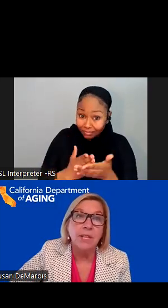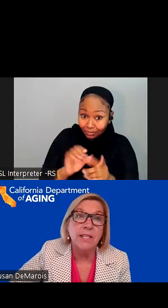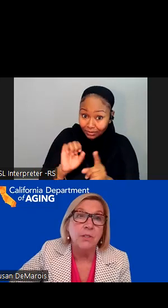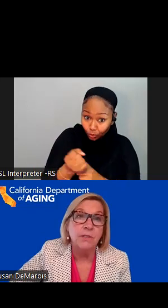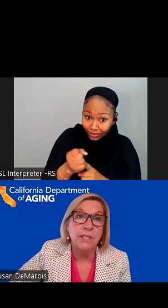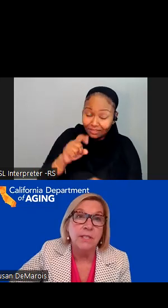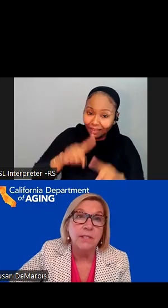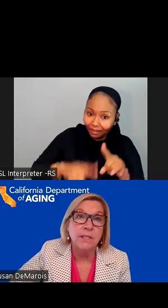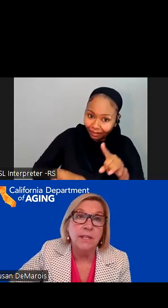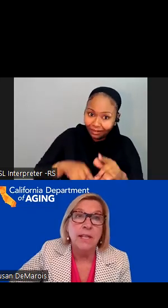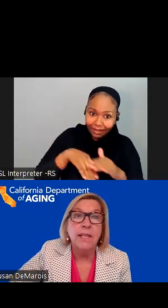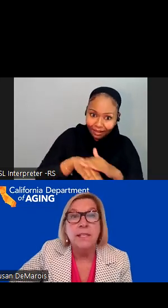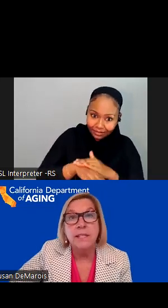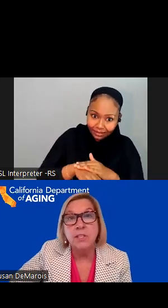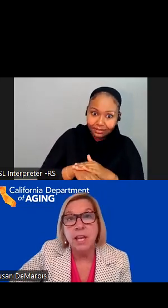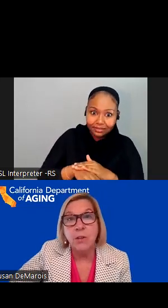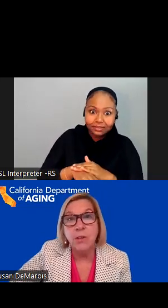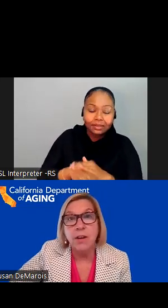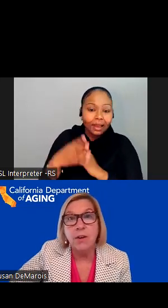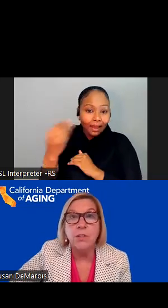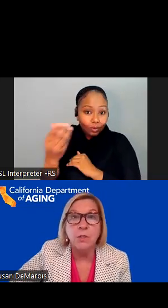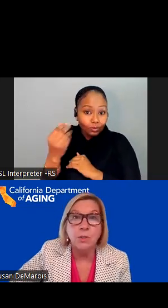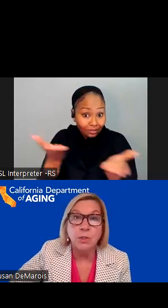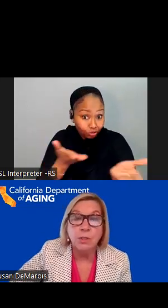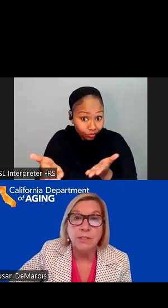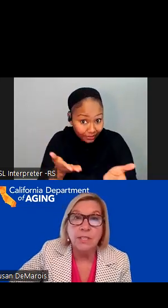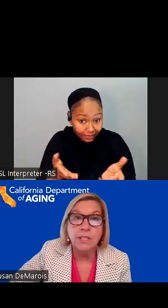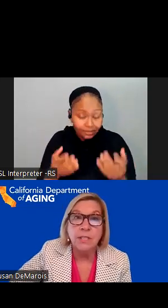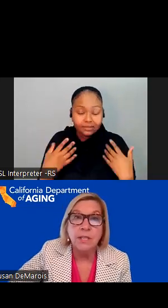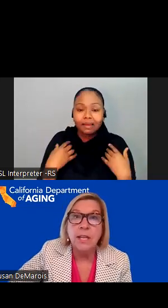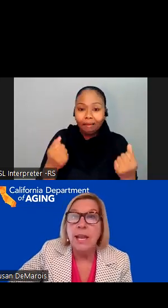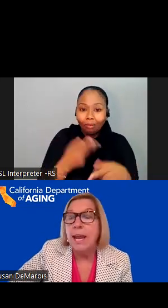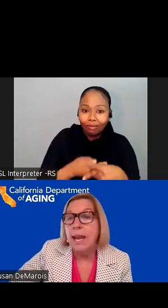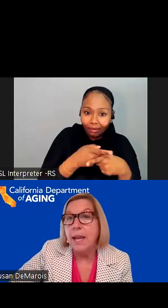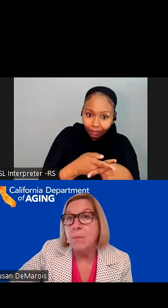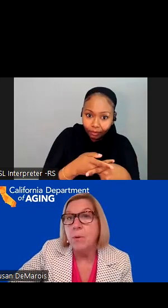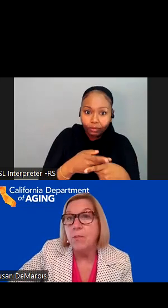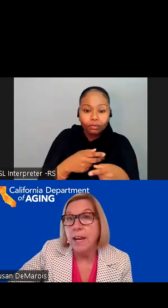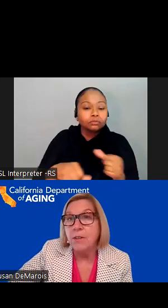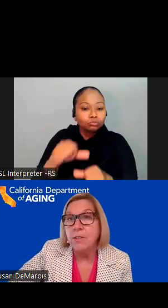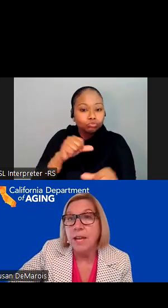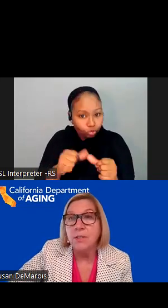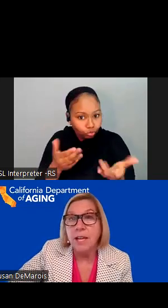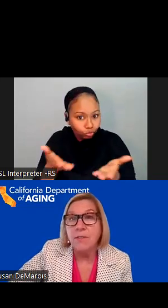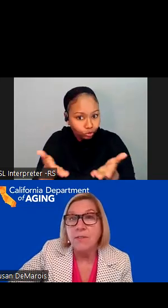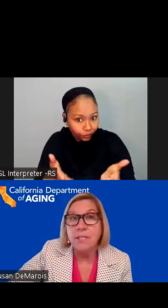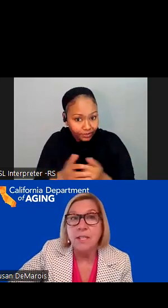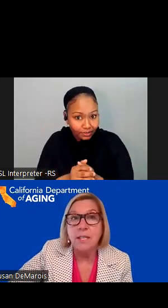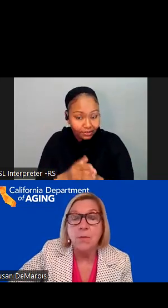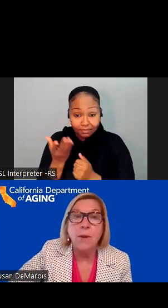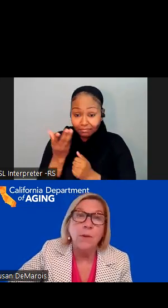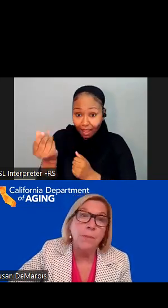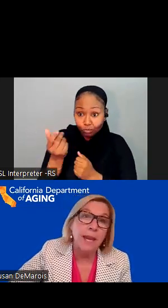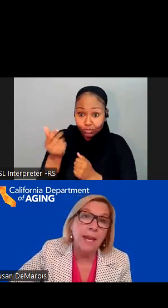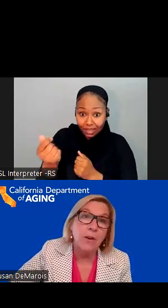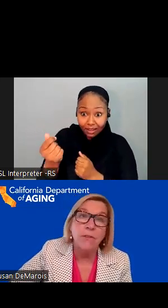of outside services, such as healthcare or social services, and providers outside of the